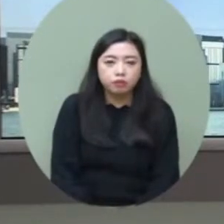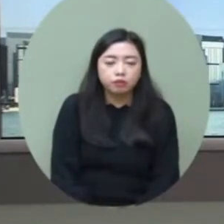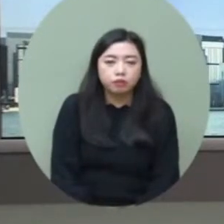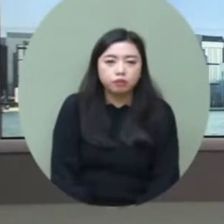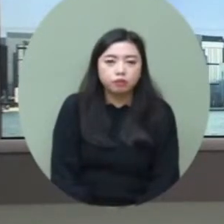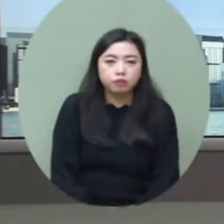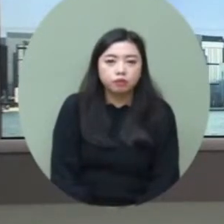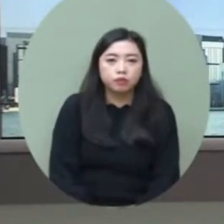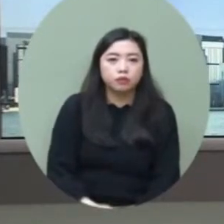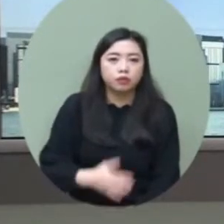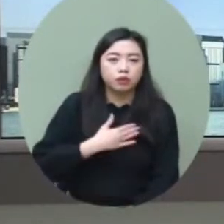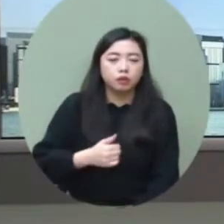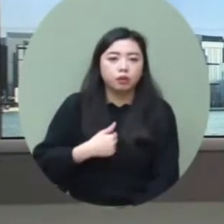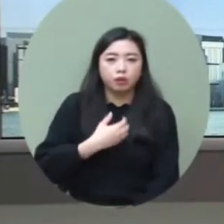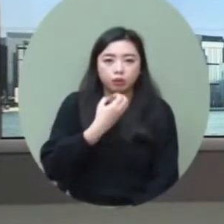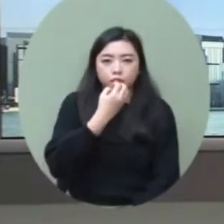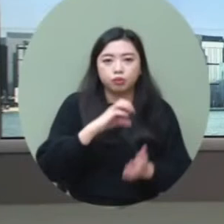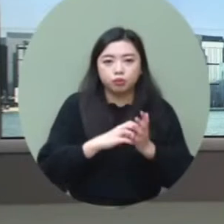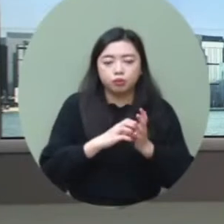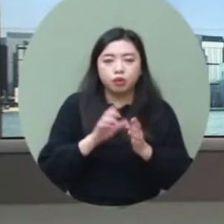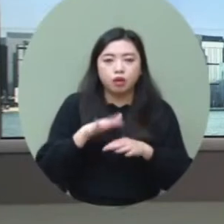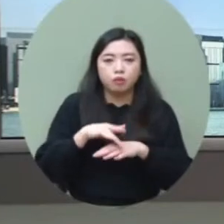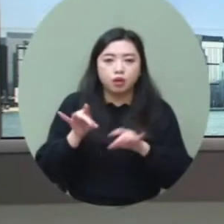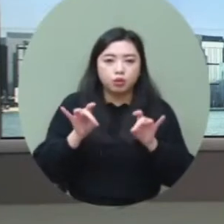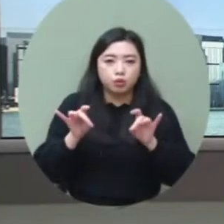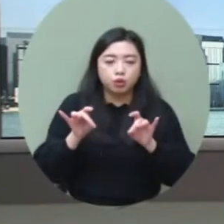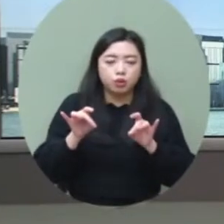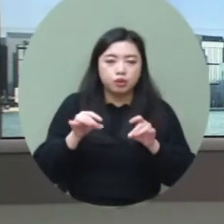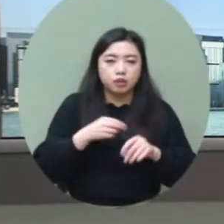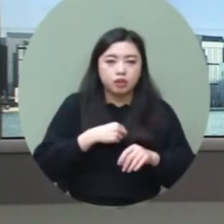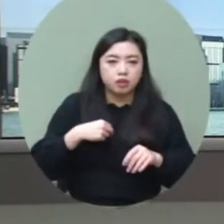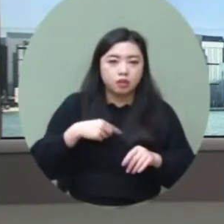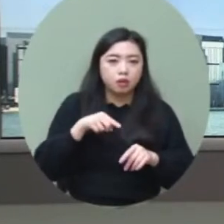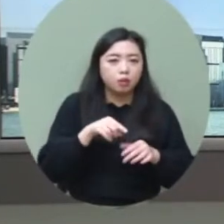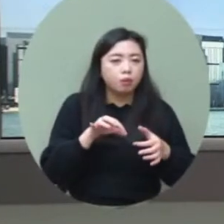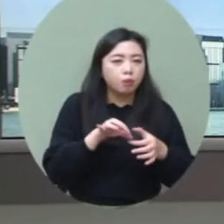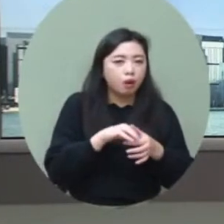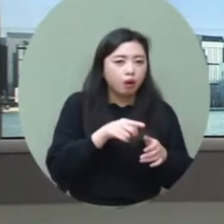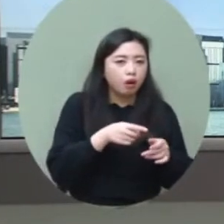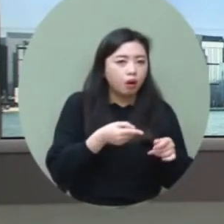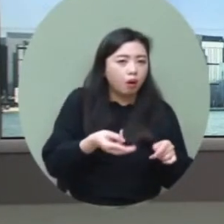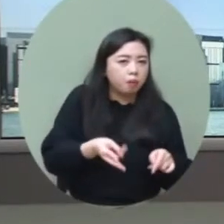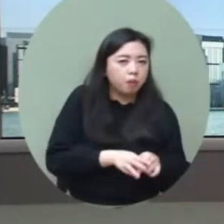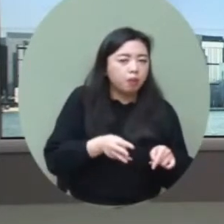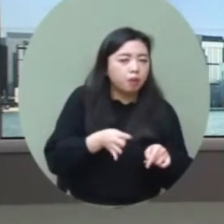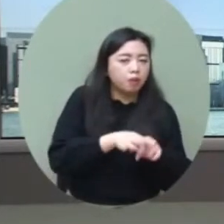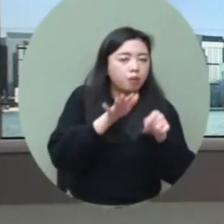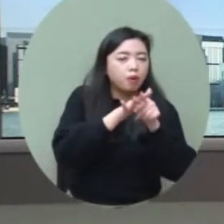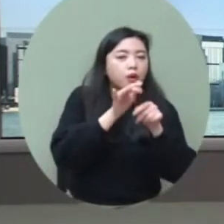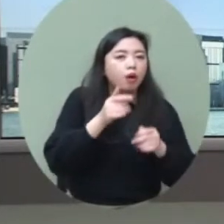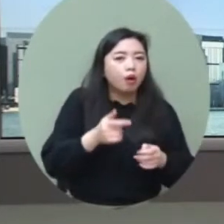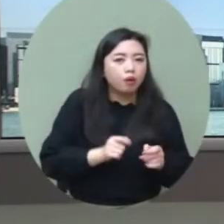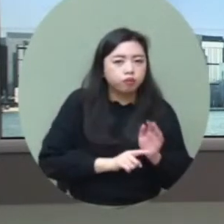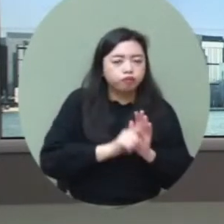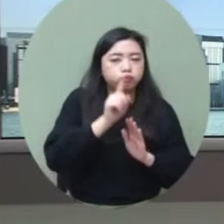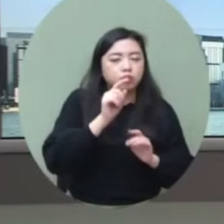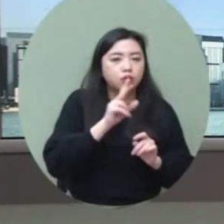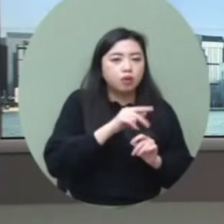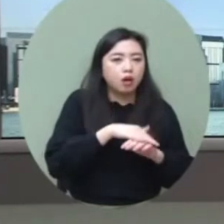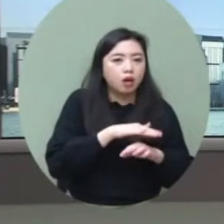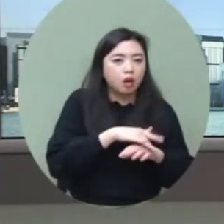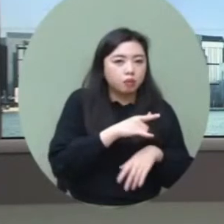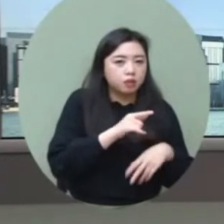The gentleman in checkers, I'm from RTHK. Dr. Chuang talked about an exponential rise in